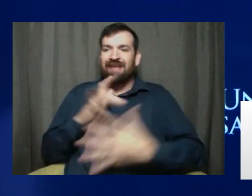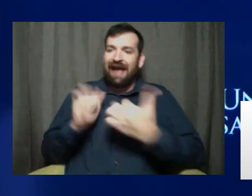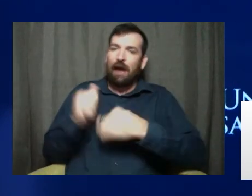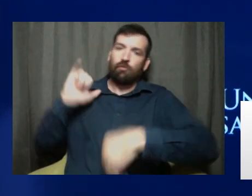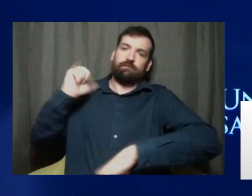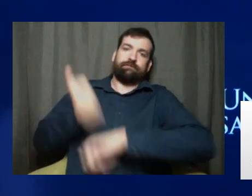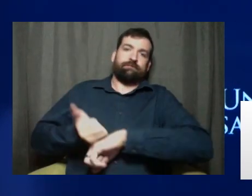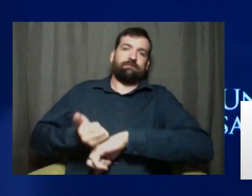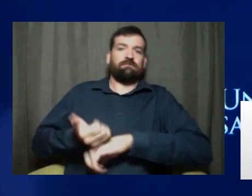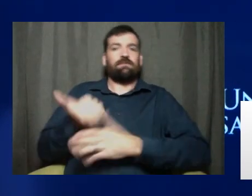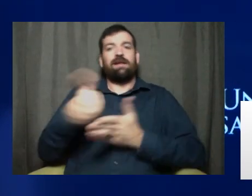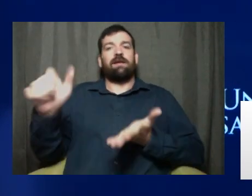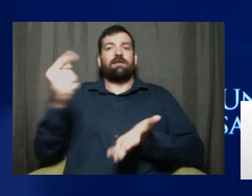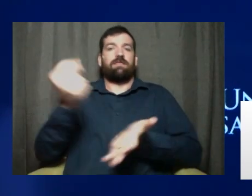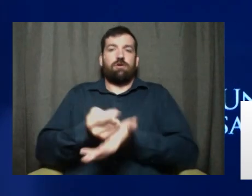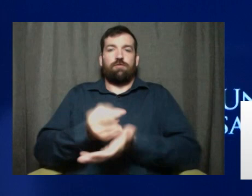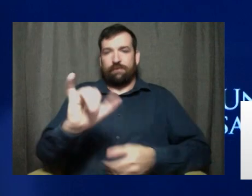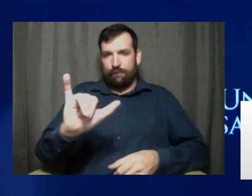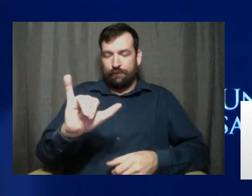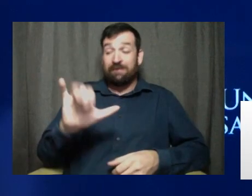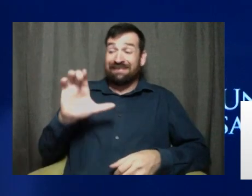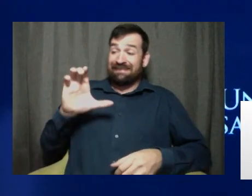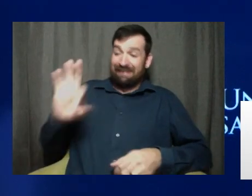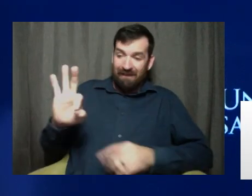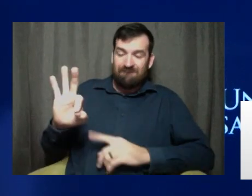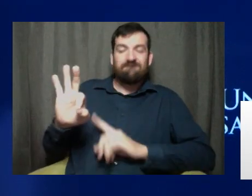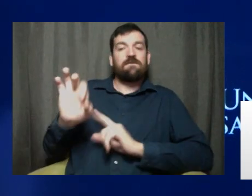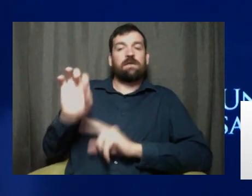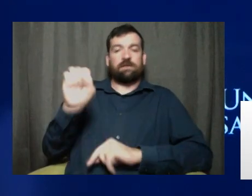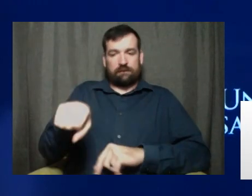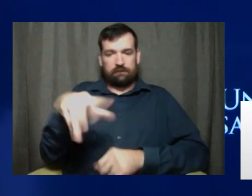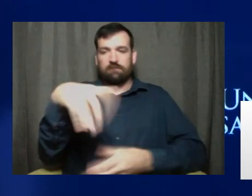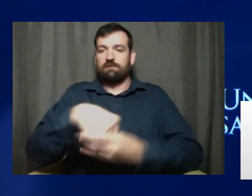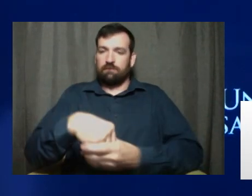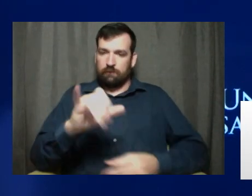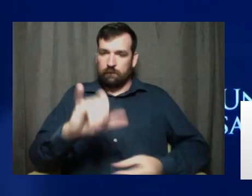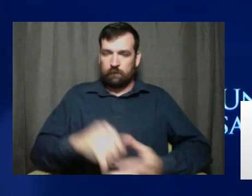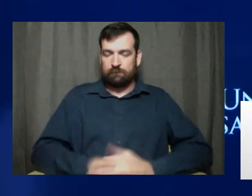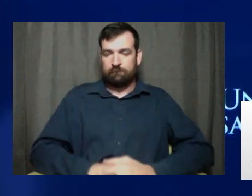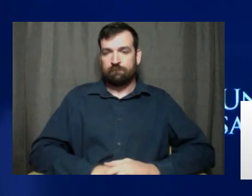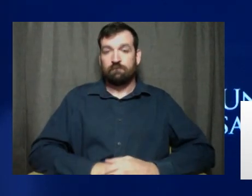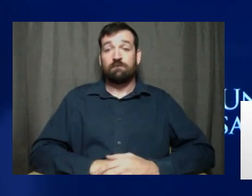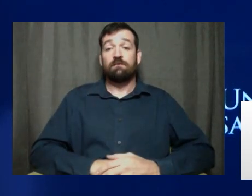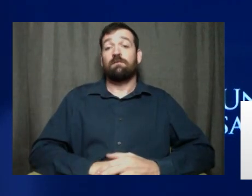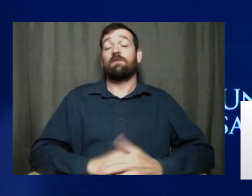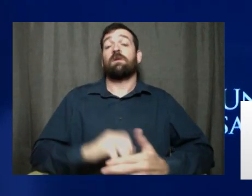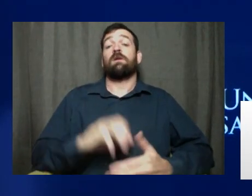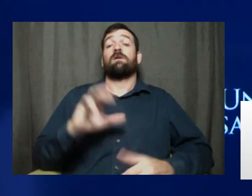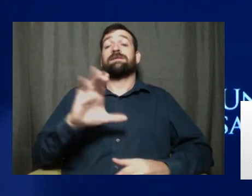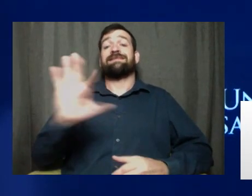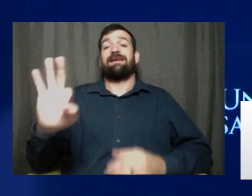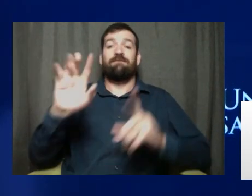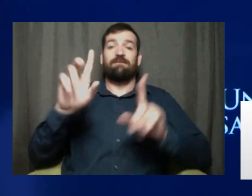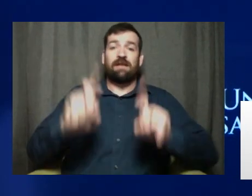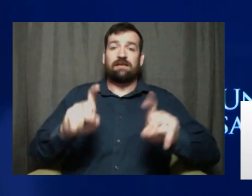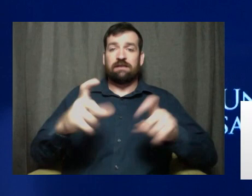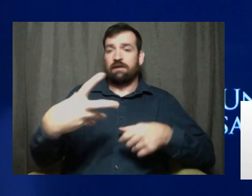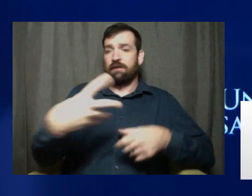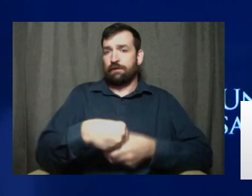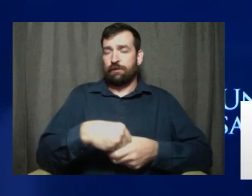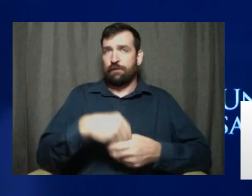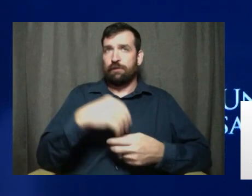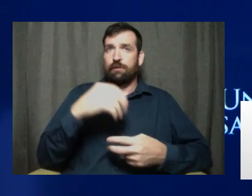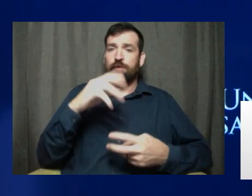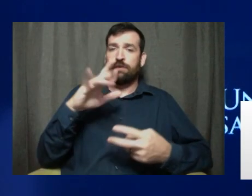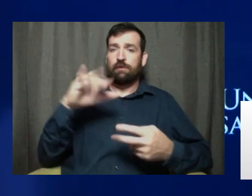therapy as well. But CF is now on there, and so the cystic fibrosis testing actually includes